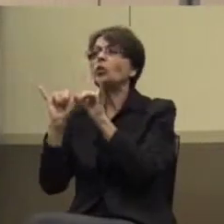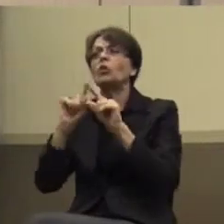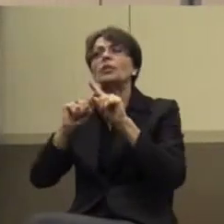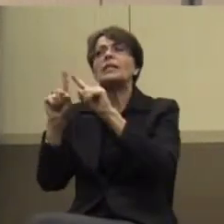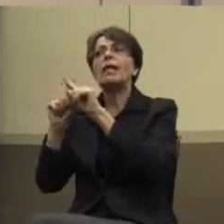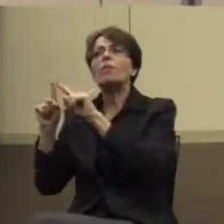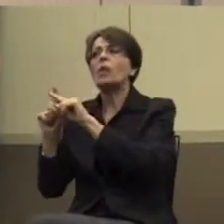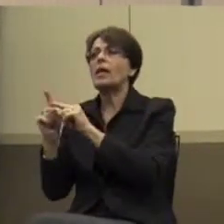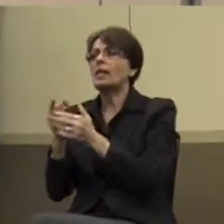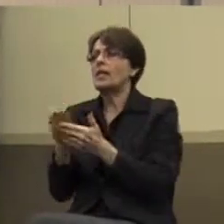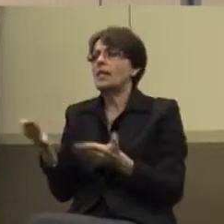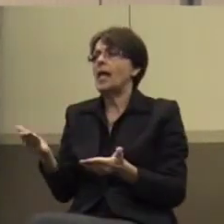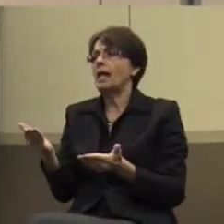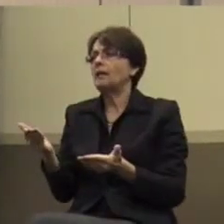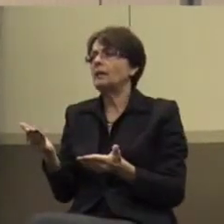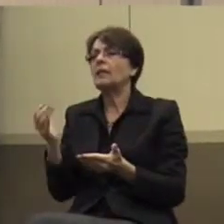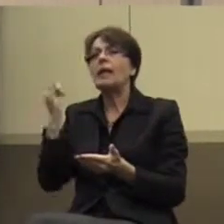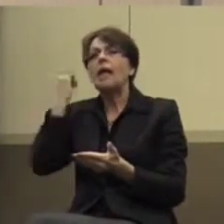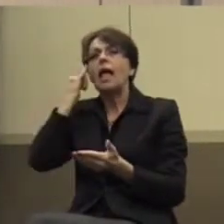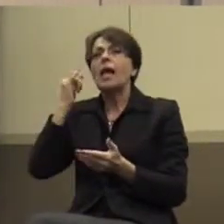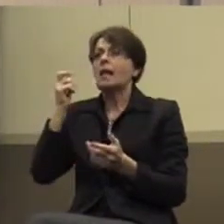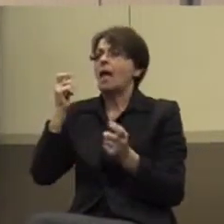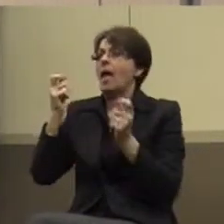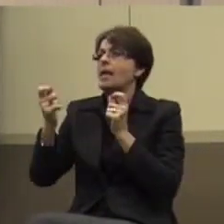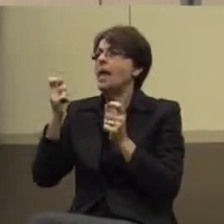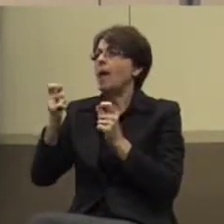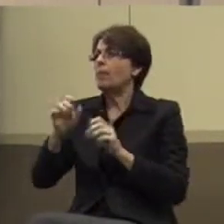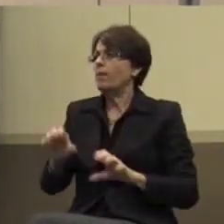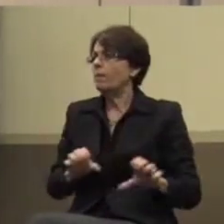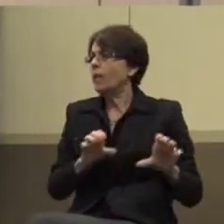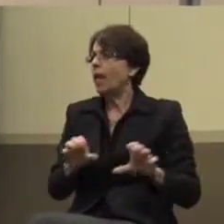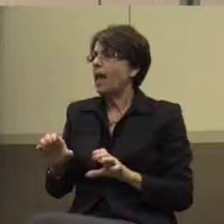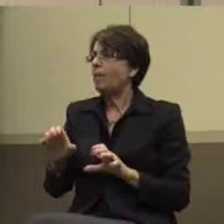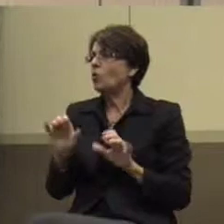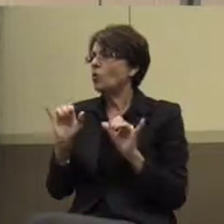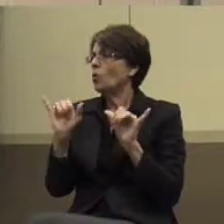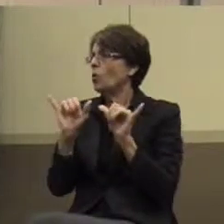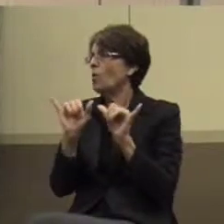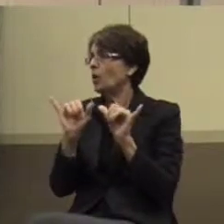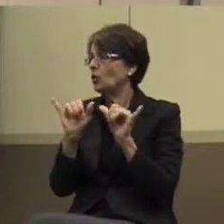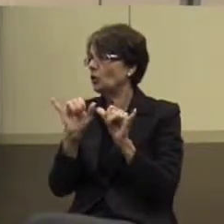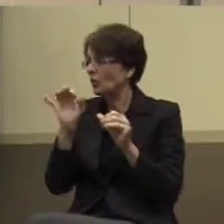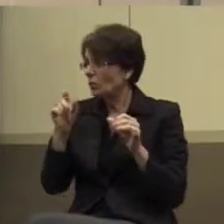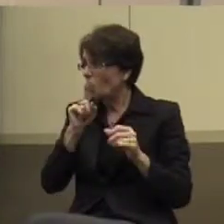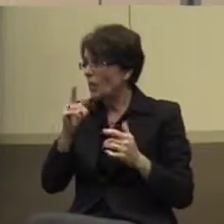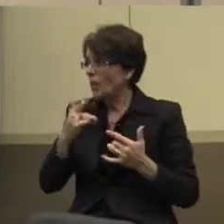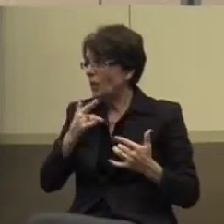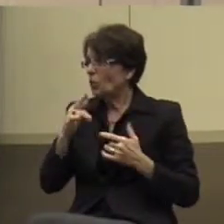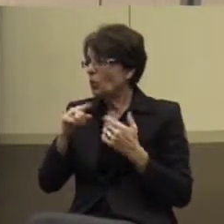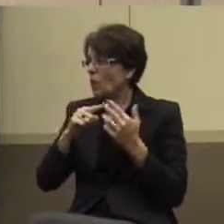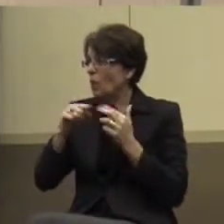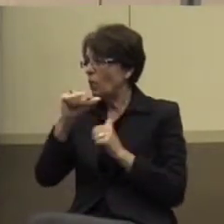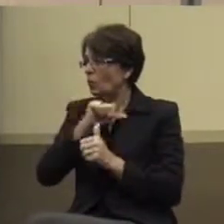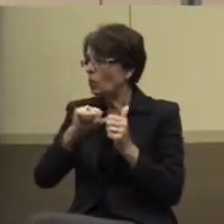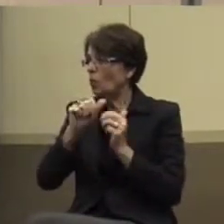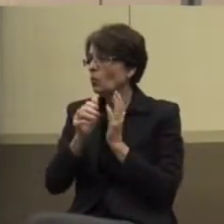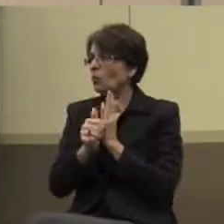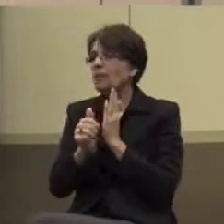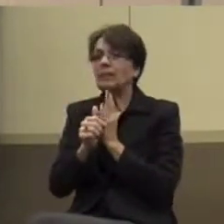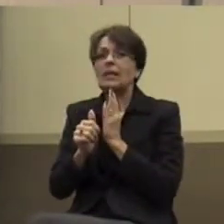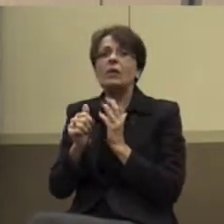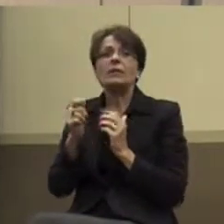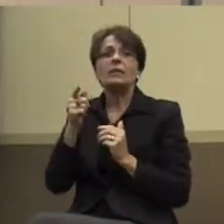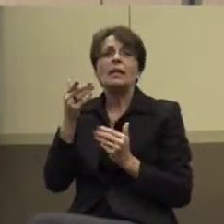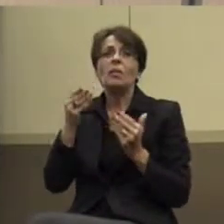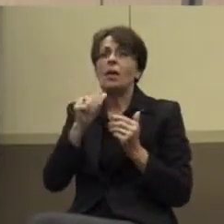Okay, so depending on your kid, like the adaptive behavior measures, if you're really concerned about social skills, they may not